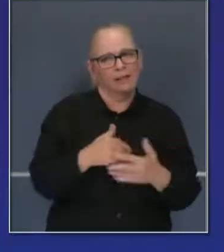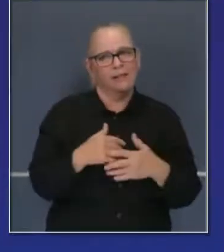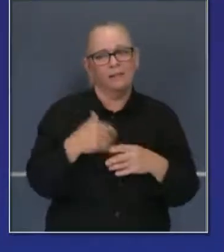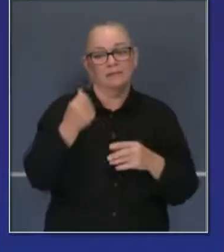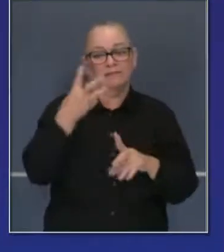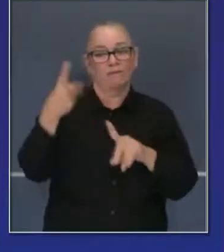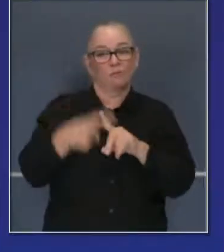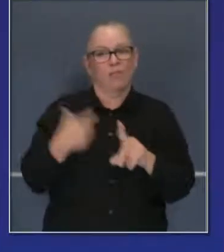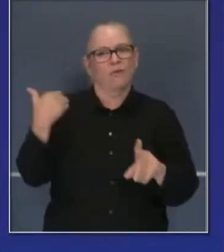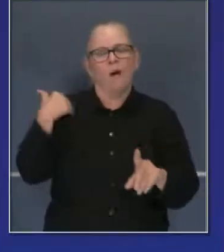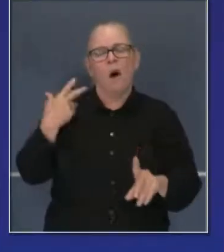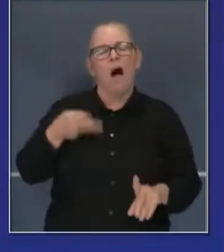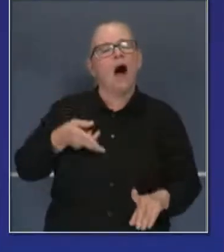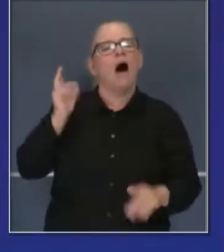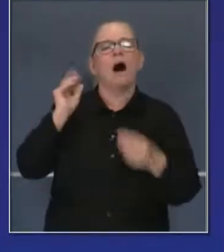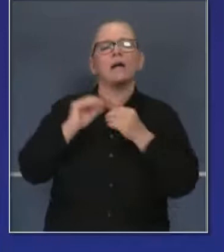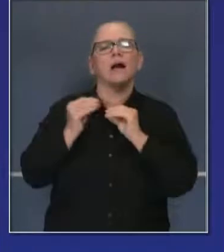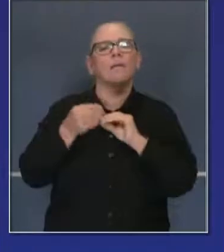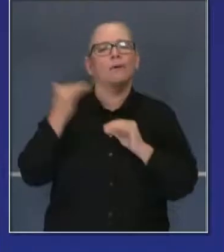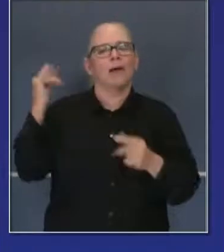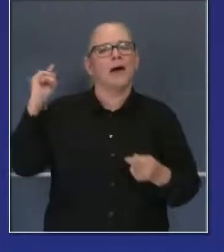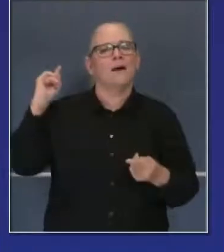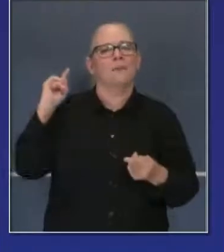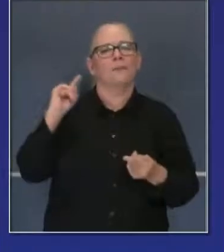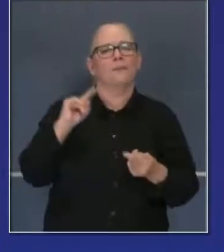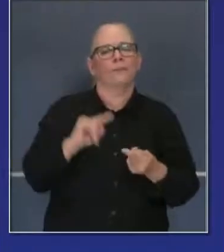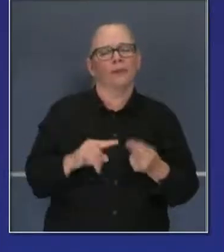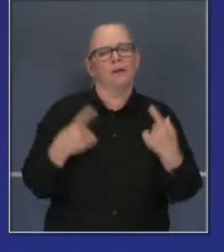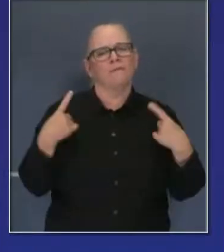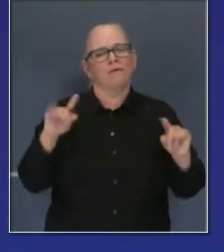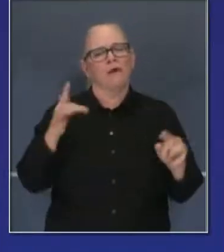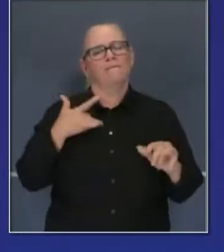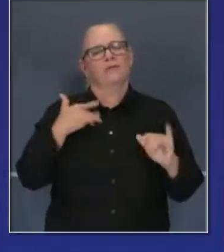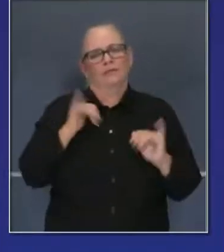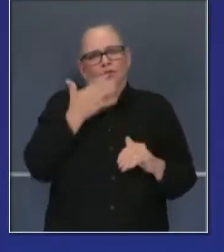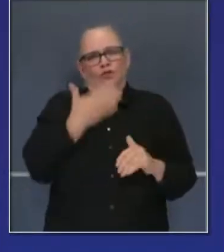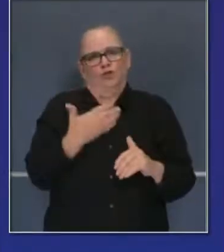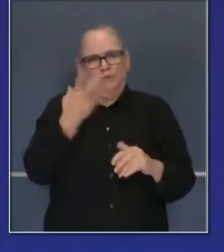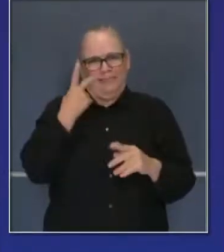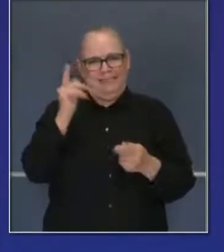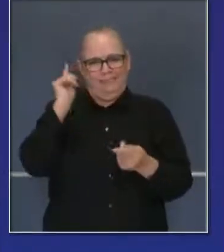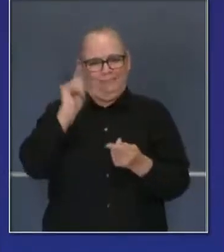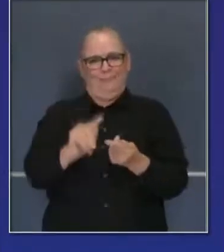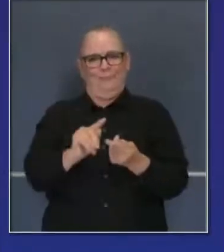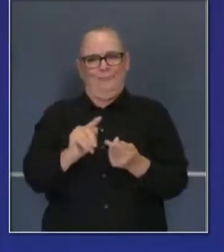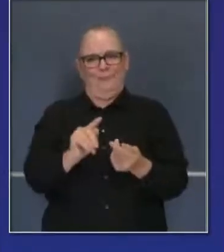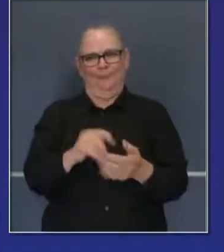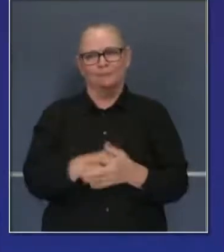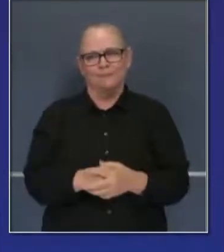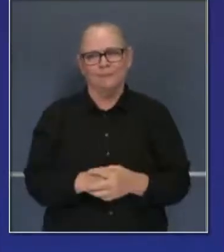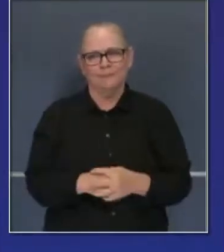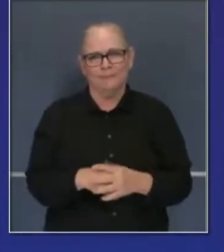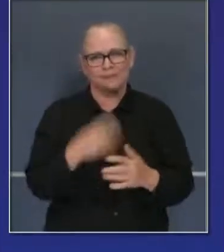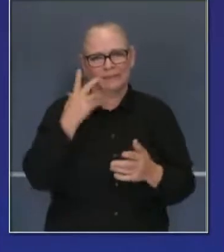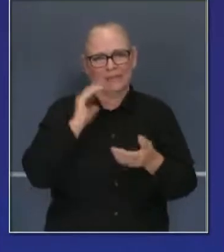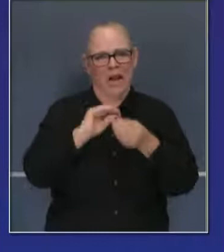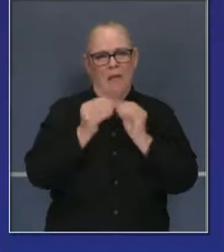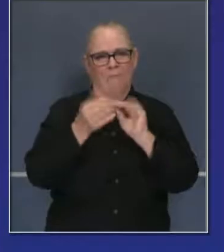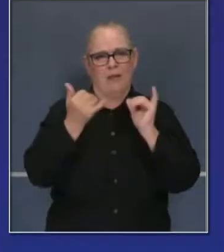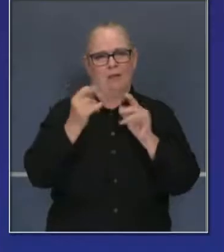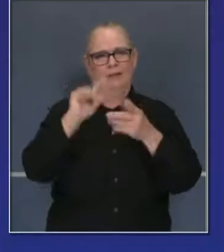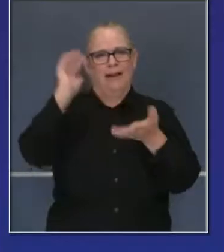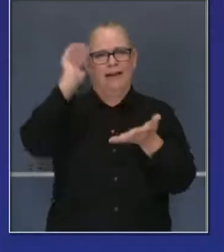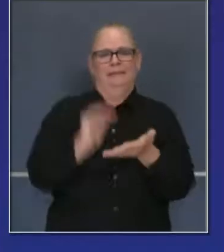in this state. We are turning the corner and suppressing this latest increase in the case growth